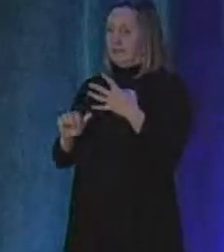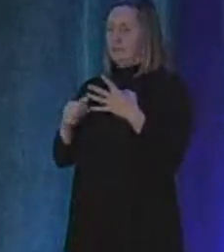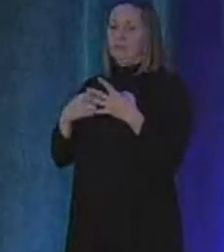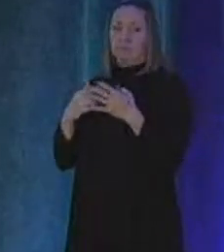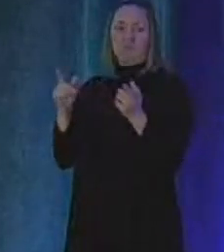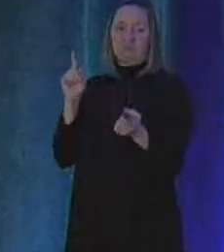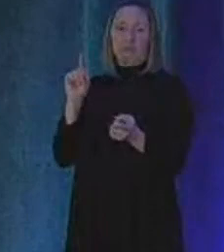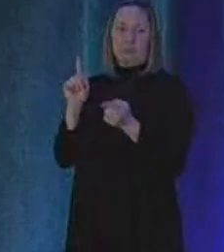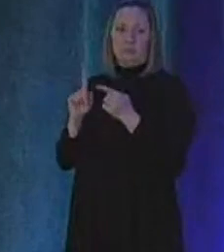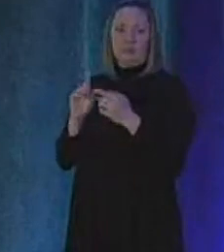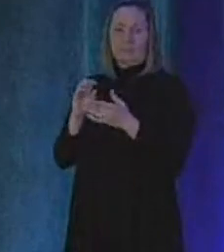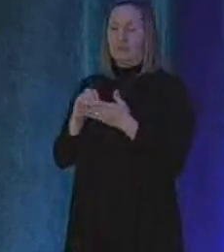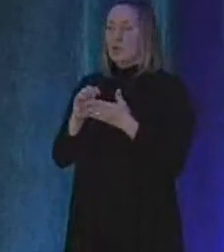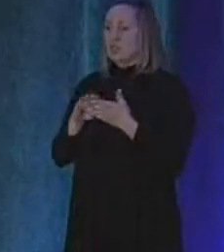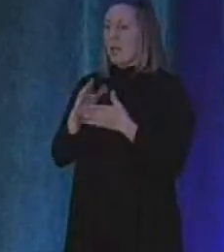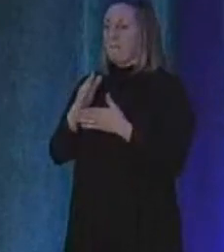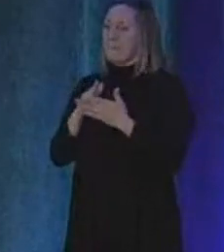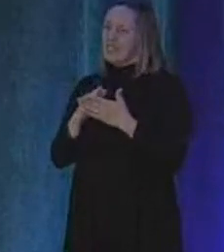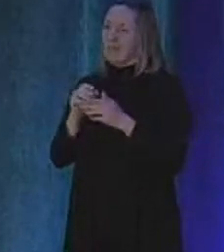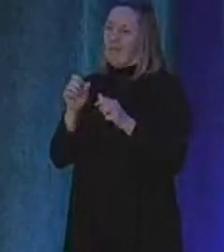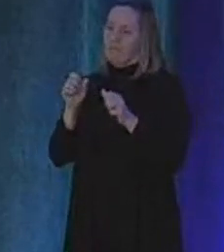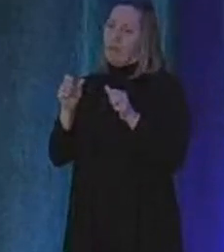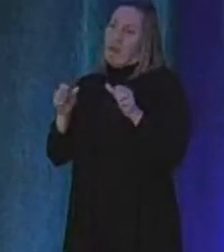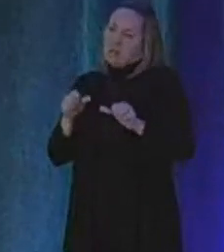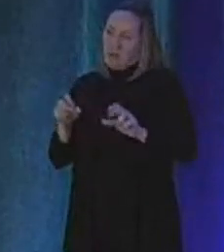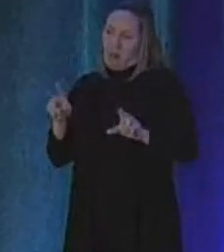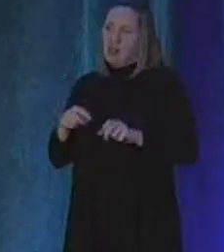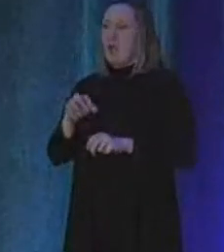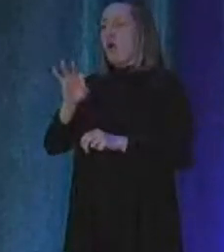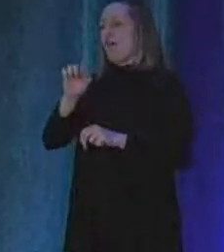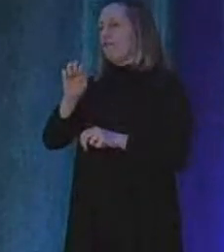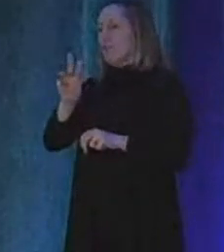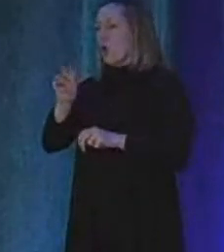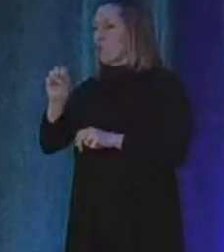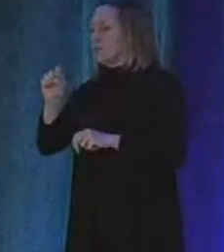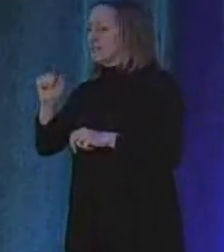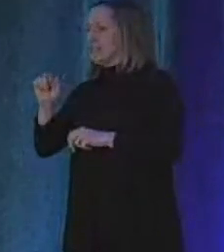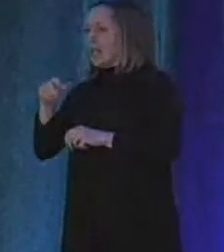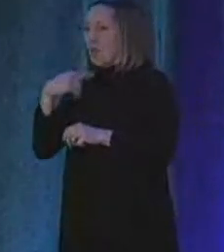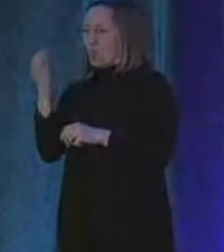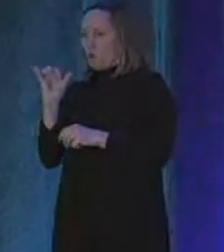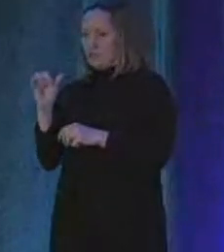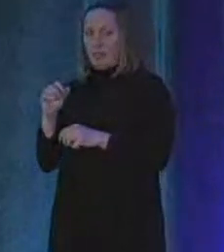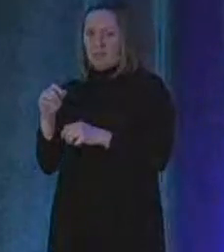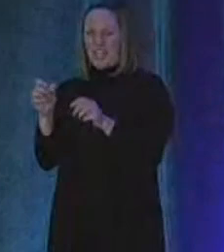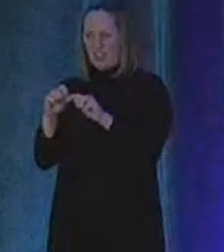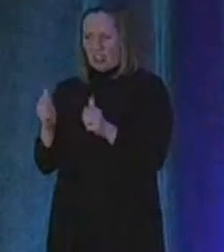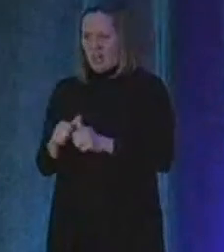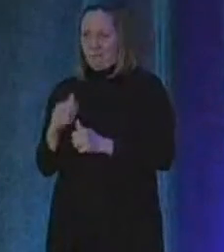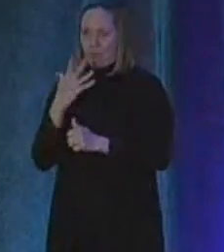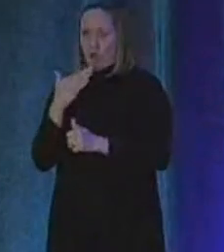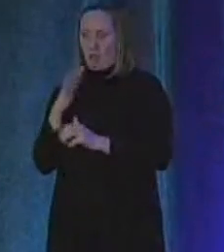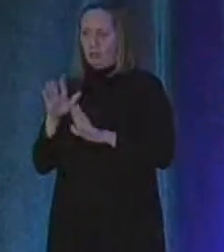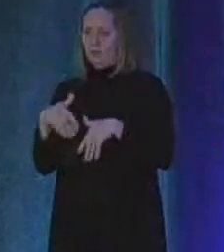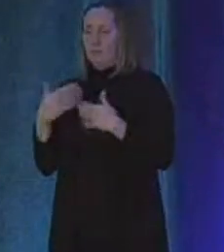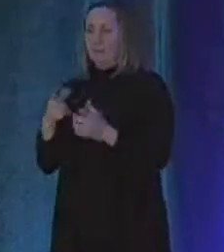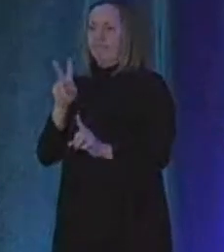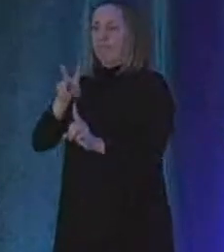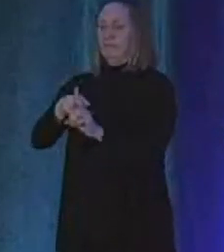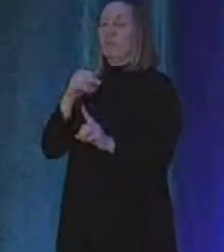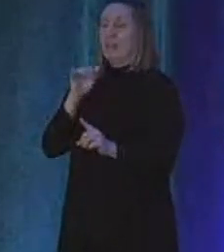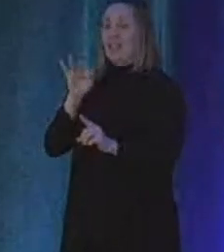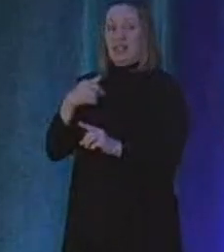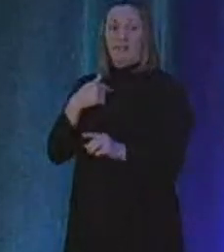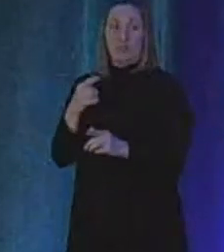down the pieces of the puzzle as far as what a flow state looks like, right? That shape and color that we gave to it. But my only ask if you